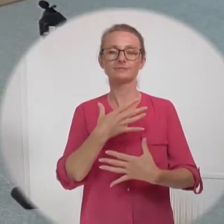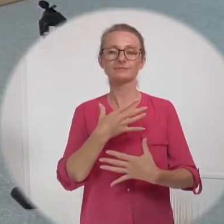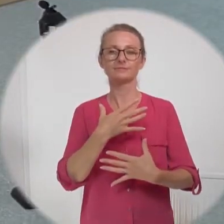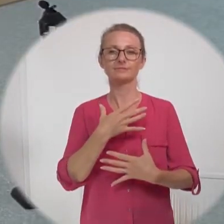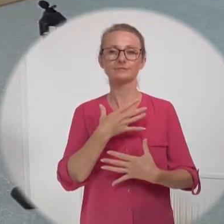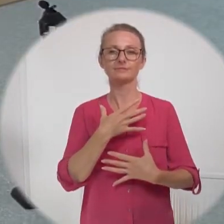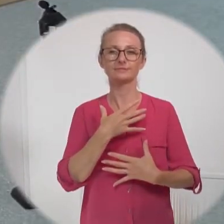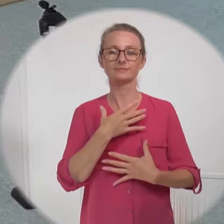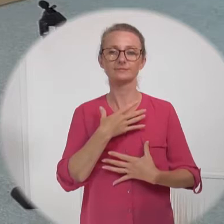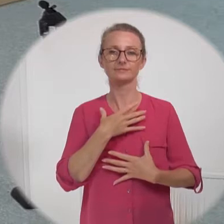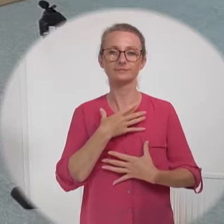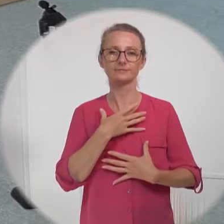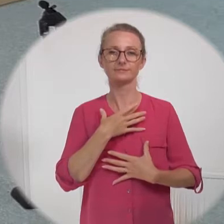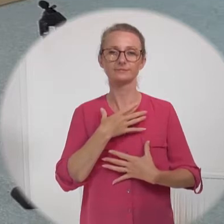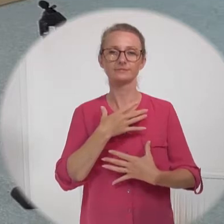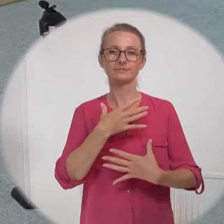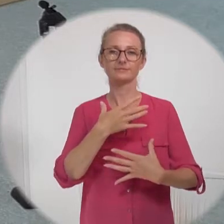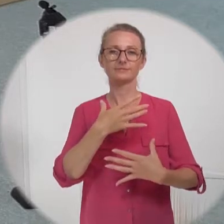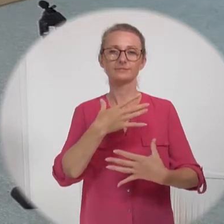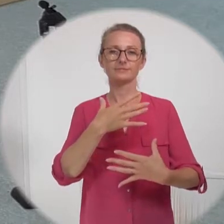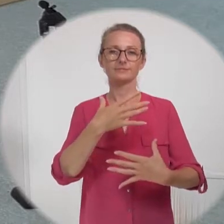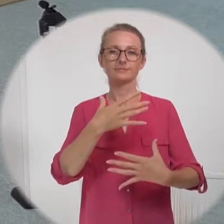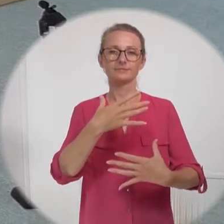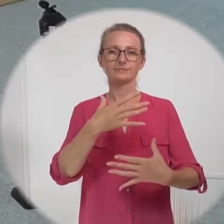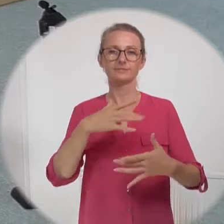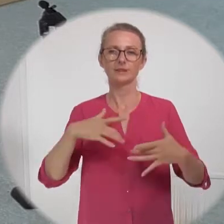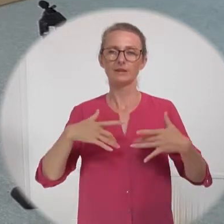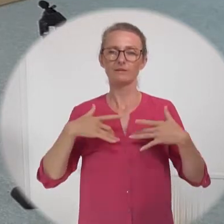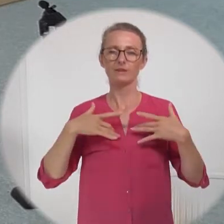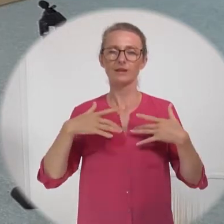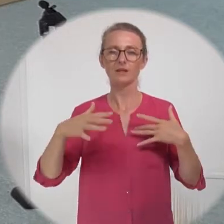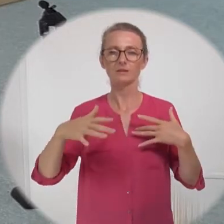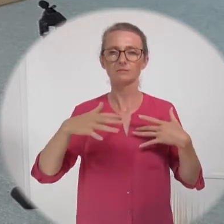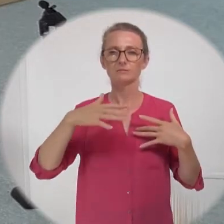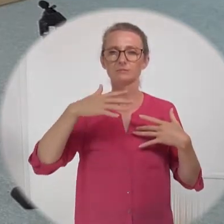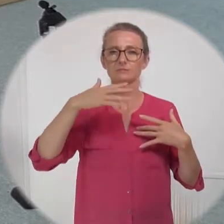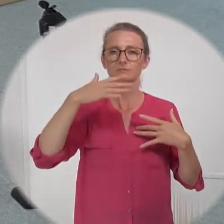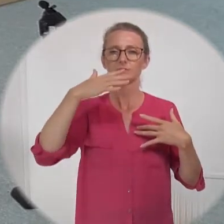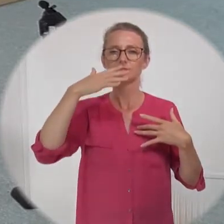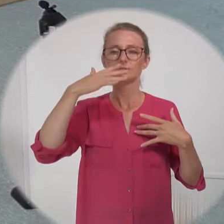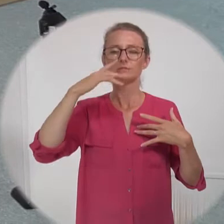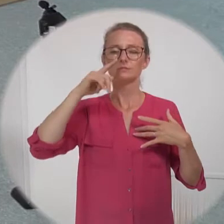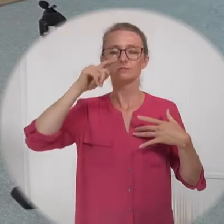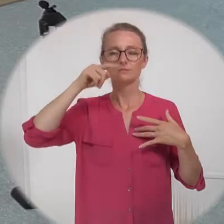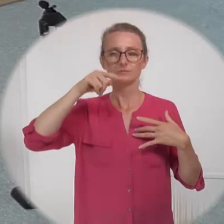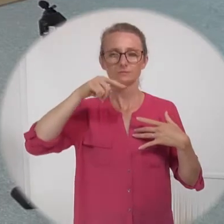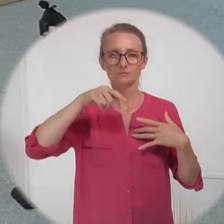So while you're breathing in and out, notice the breath as it goes in, notice the breath as it comes out,